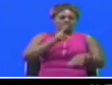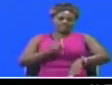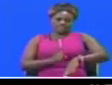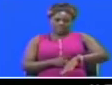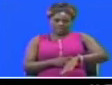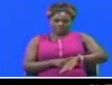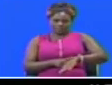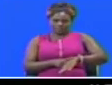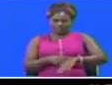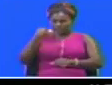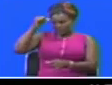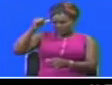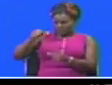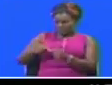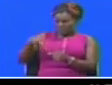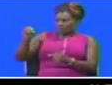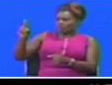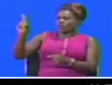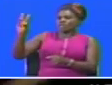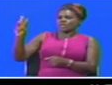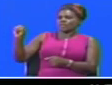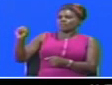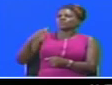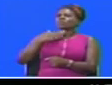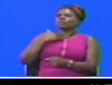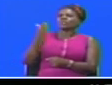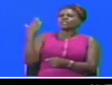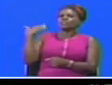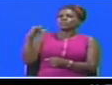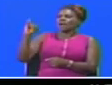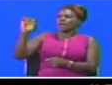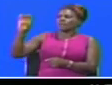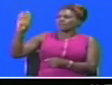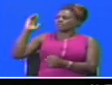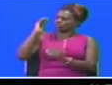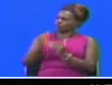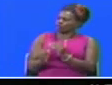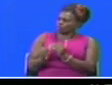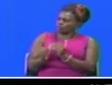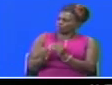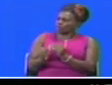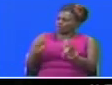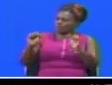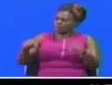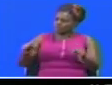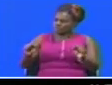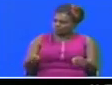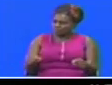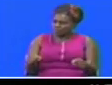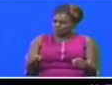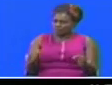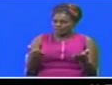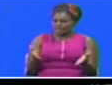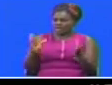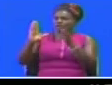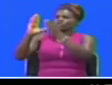But remember that a party like ODM, when they wanted to go earlier, IBC stopped them. Do you think it is even possible that if now